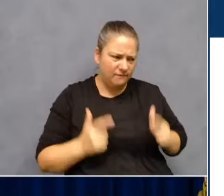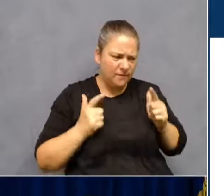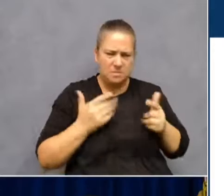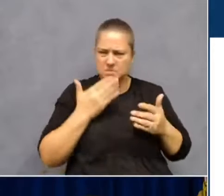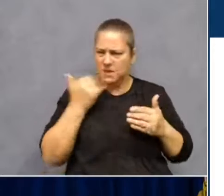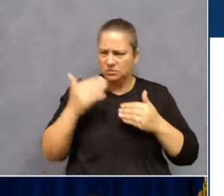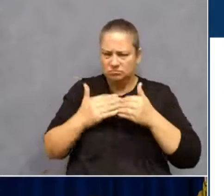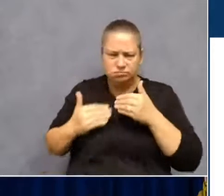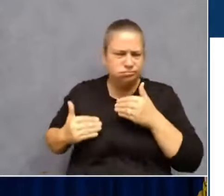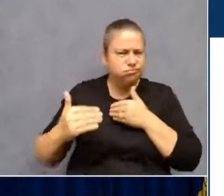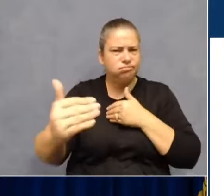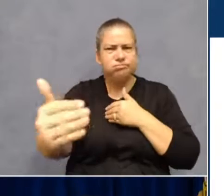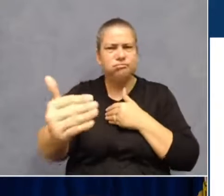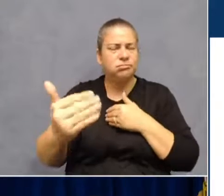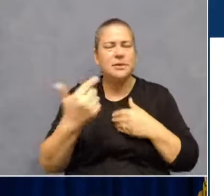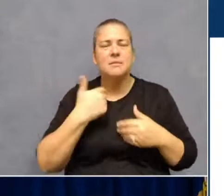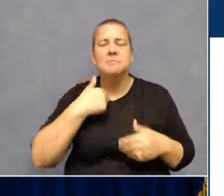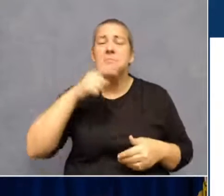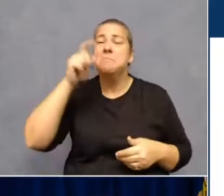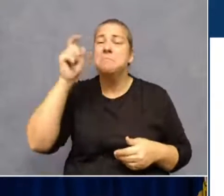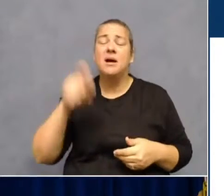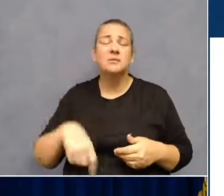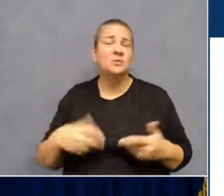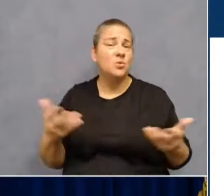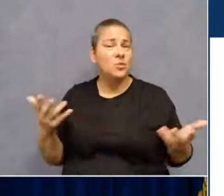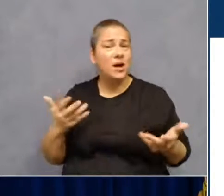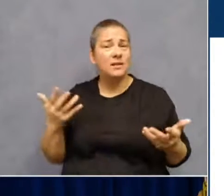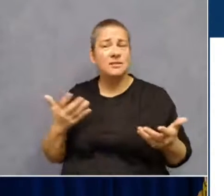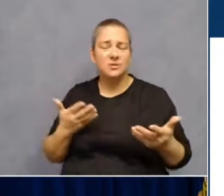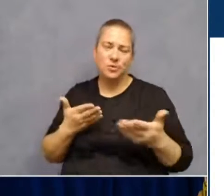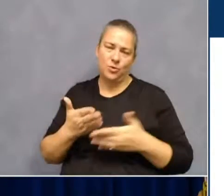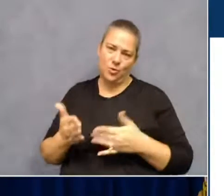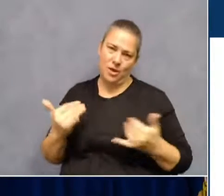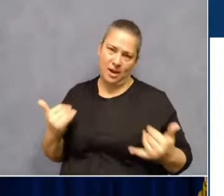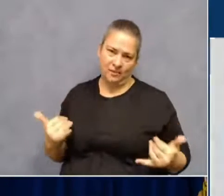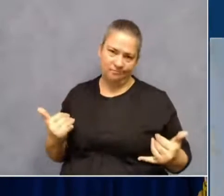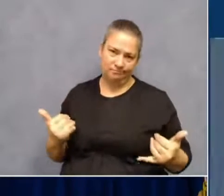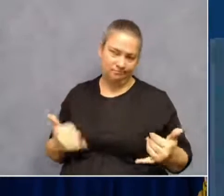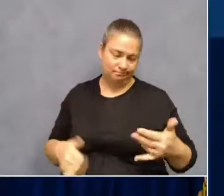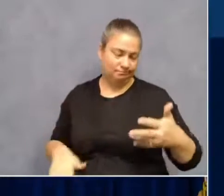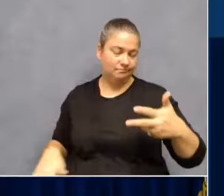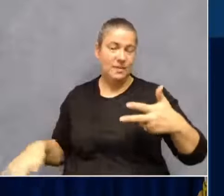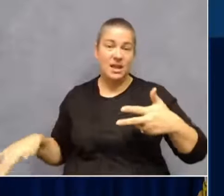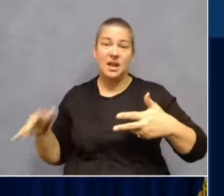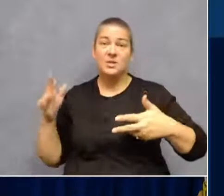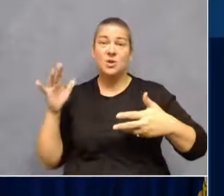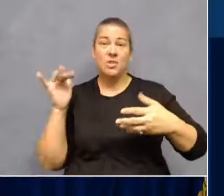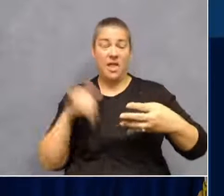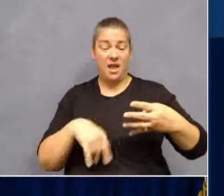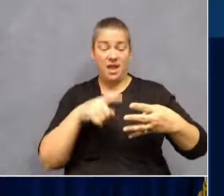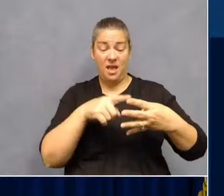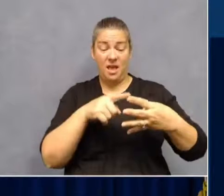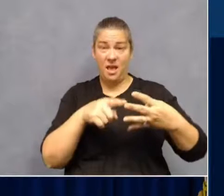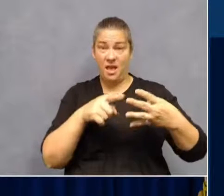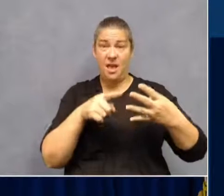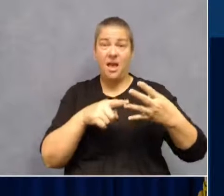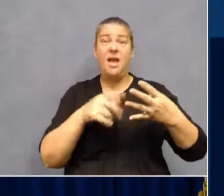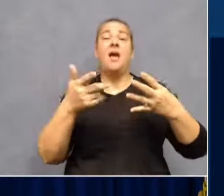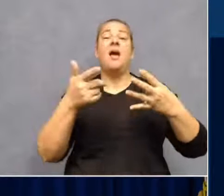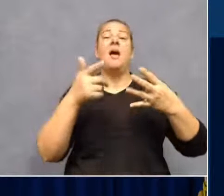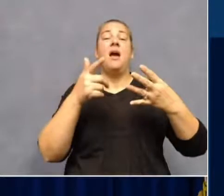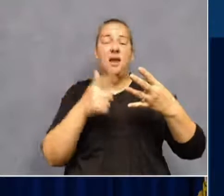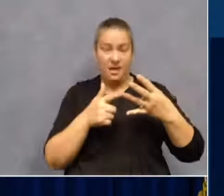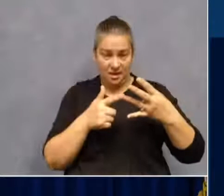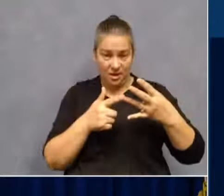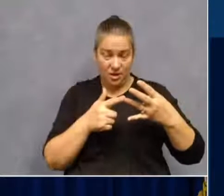we still have to get through the present. And that's why number 3 on our fast forward today is relief. And here,